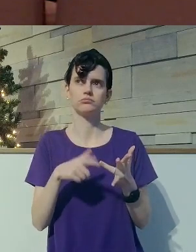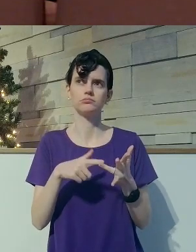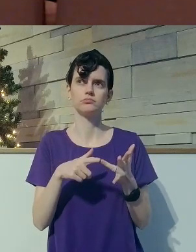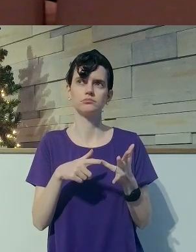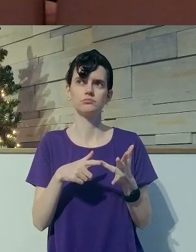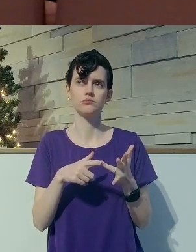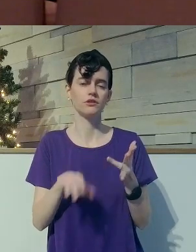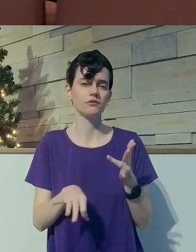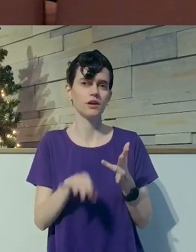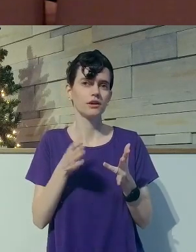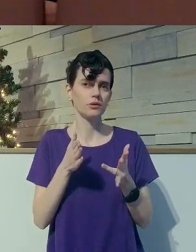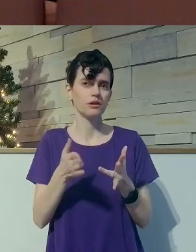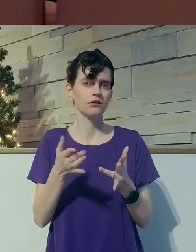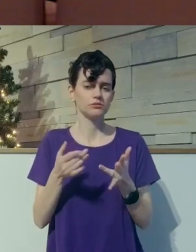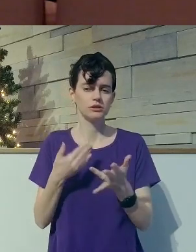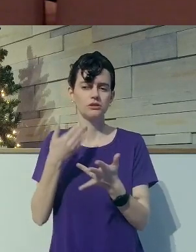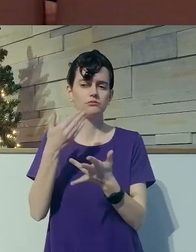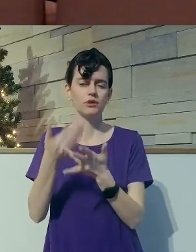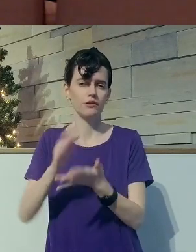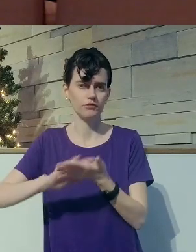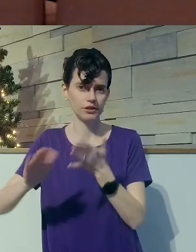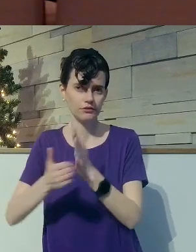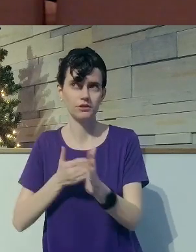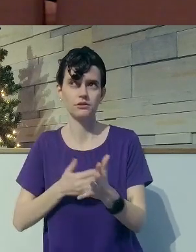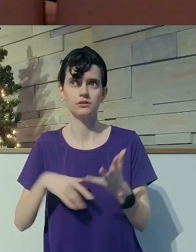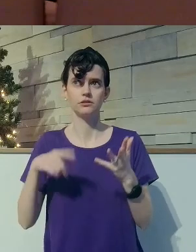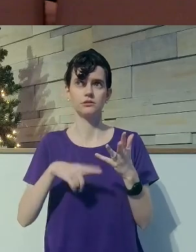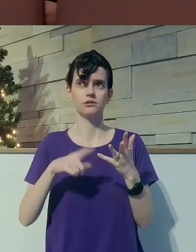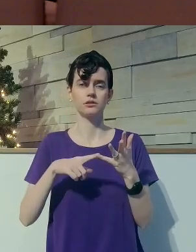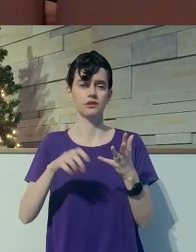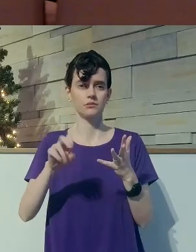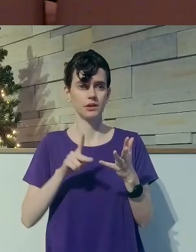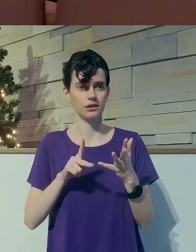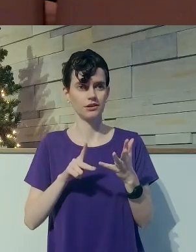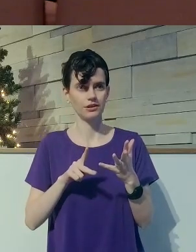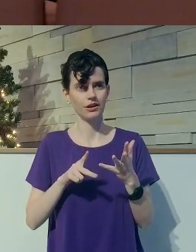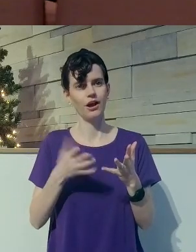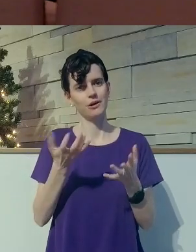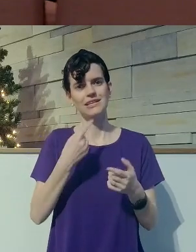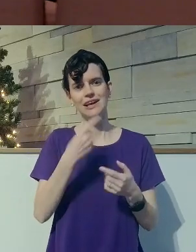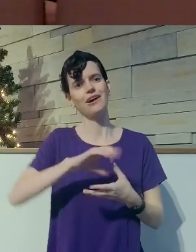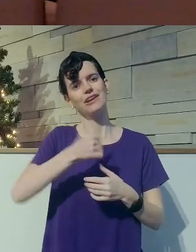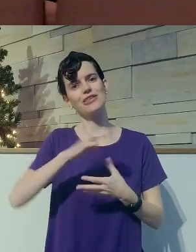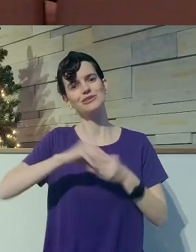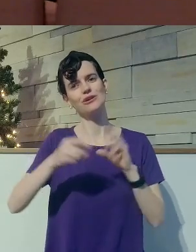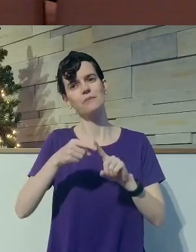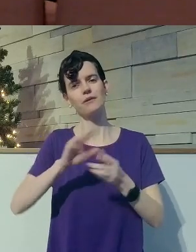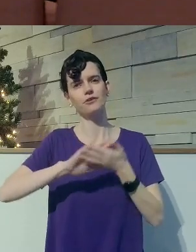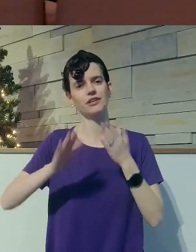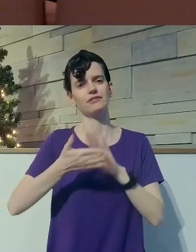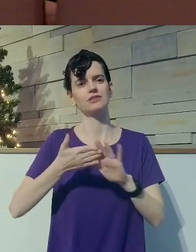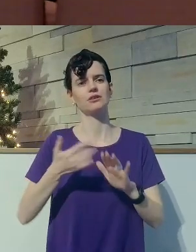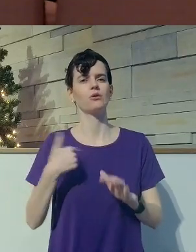find a way in our next point toward forgiving. And then we're going to come back. You know me, I want to tell another story, a forgiveness story, one